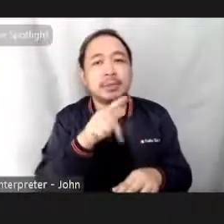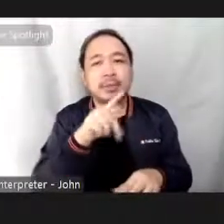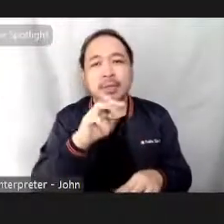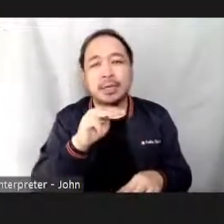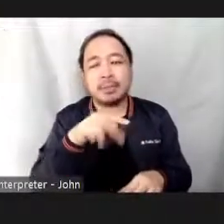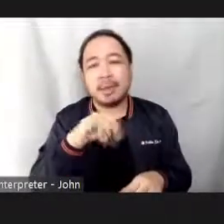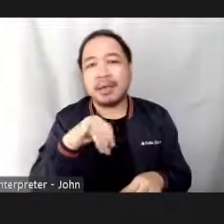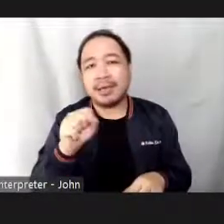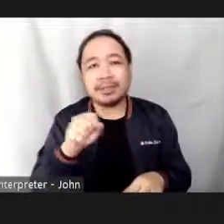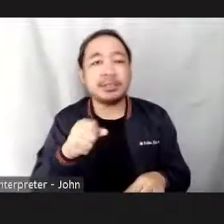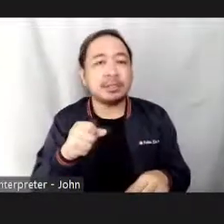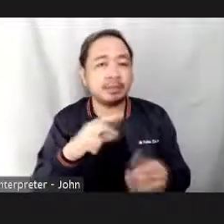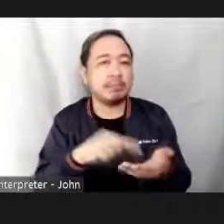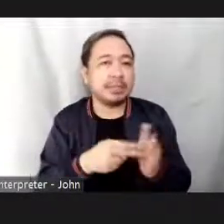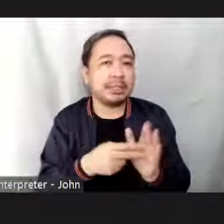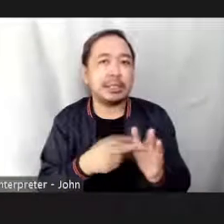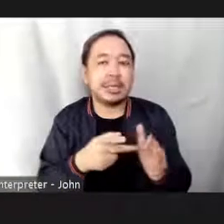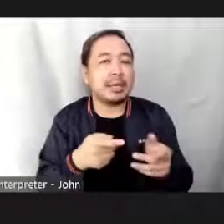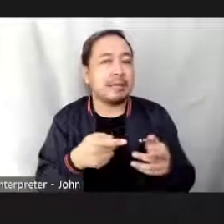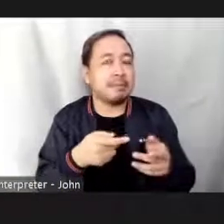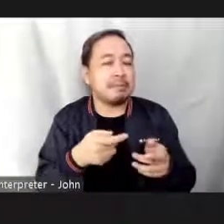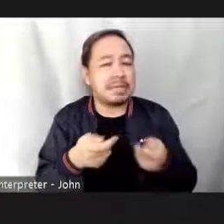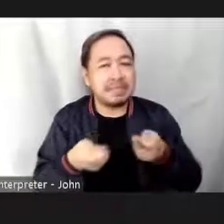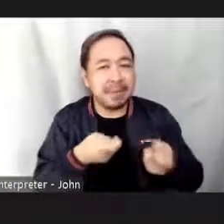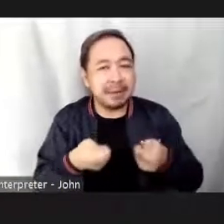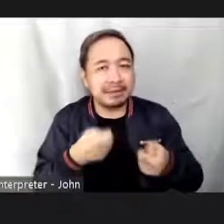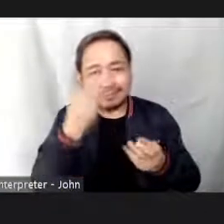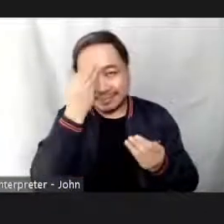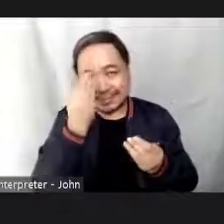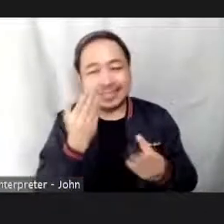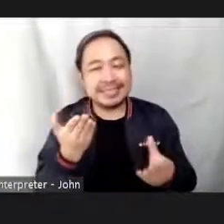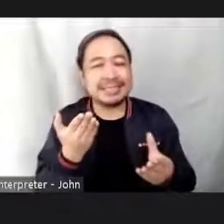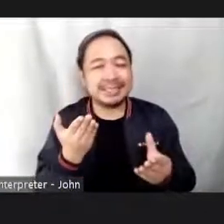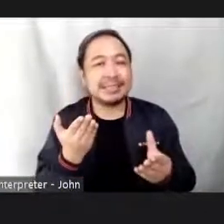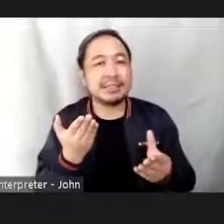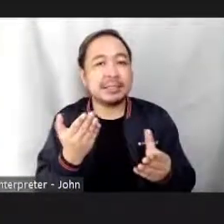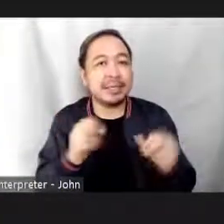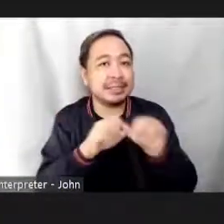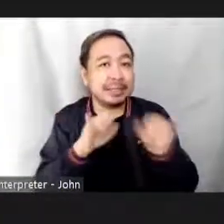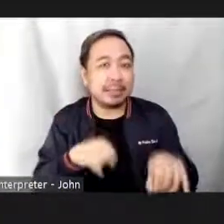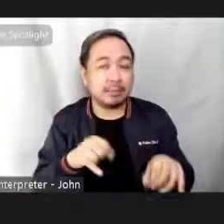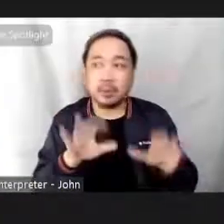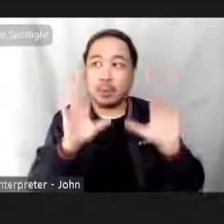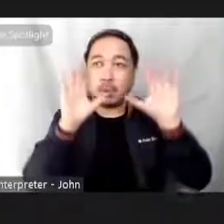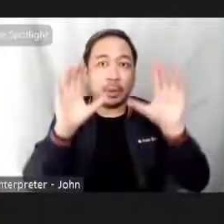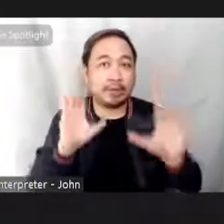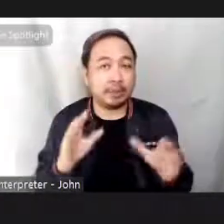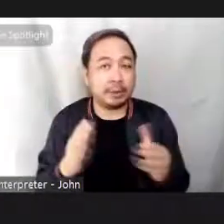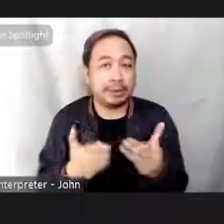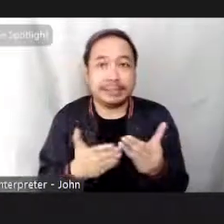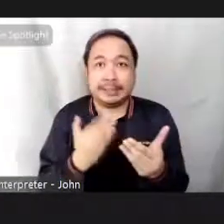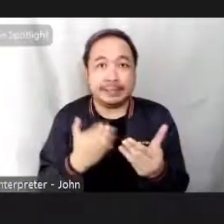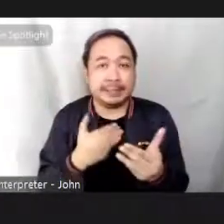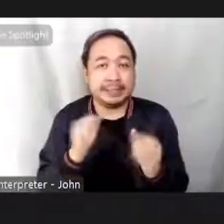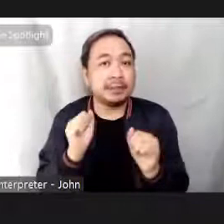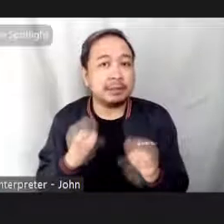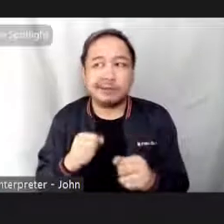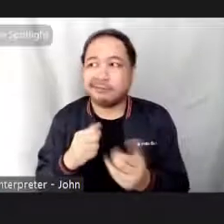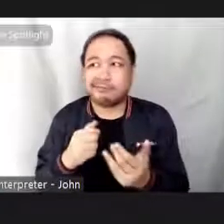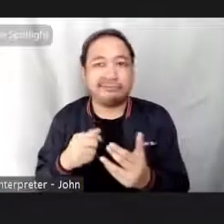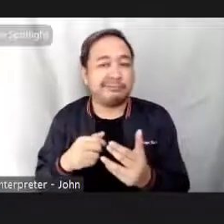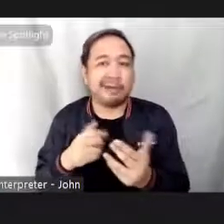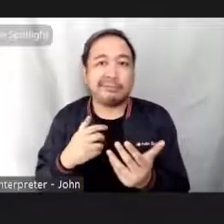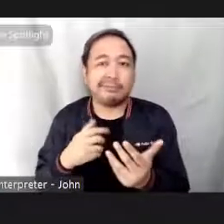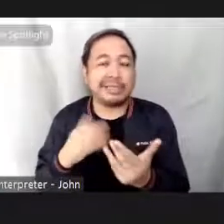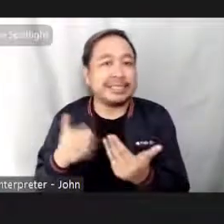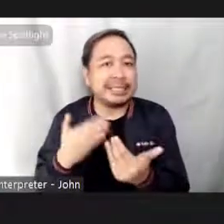protection management information system. It is quick, easy, user-friendly, and data